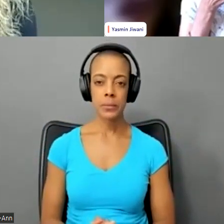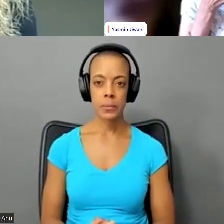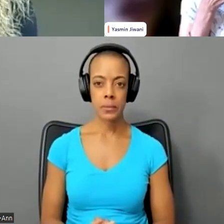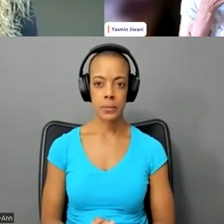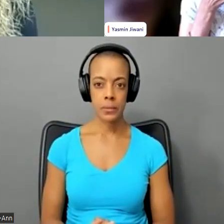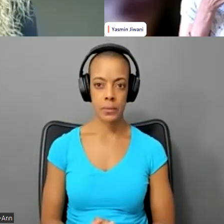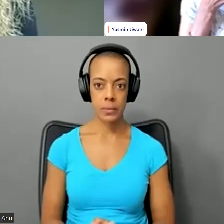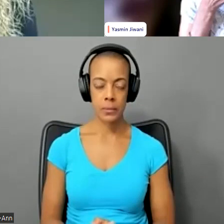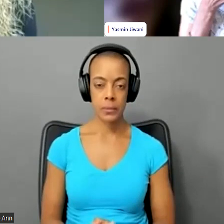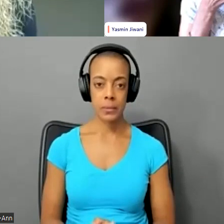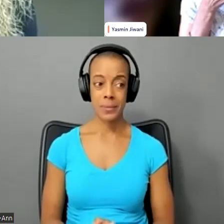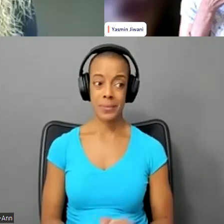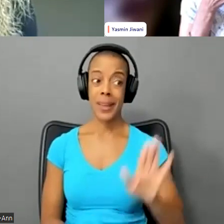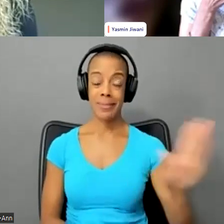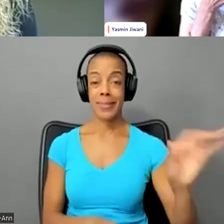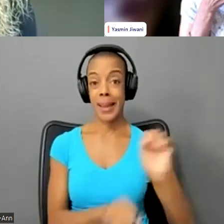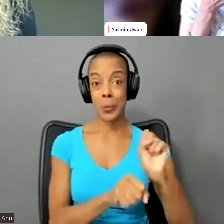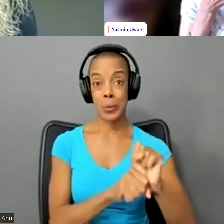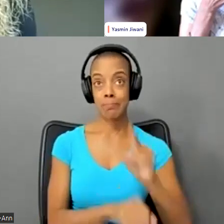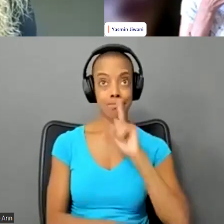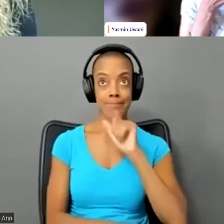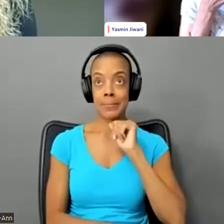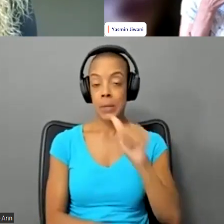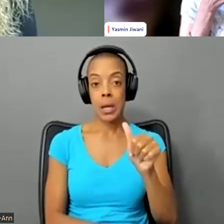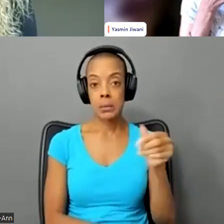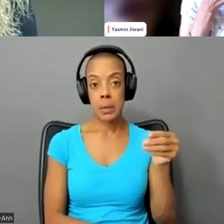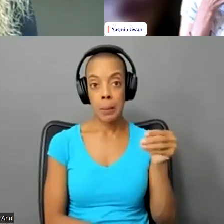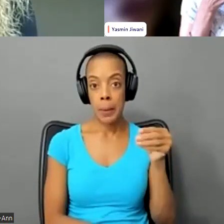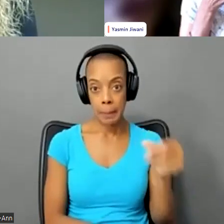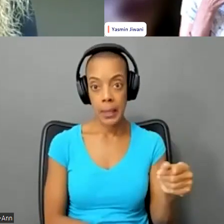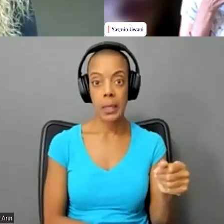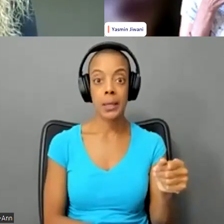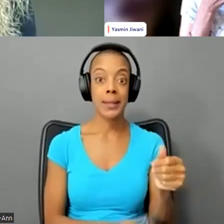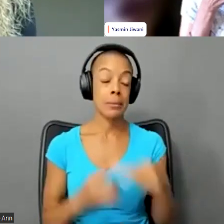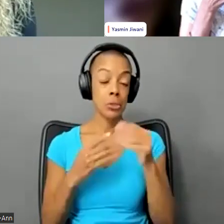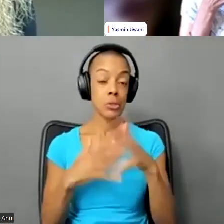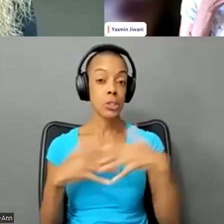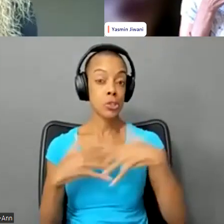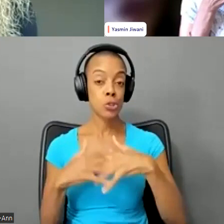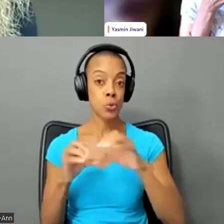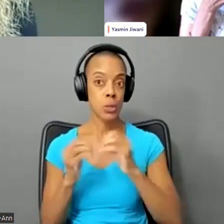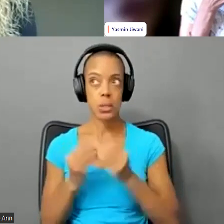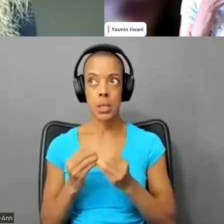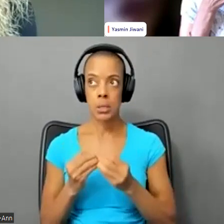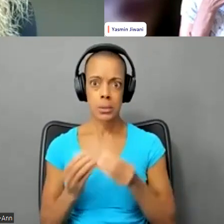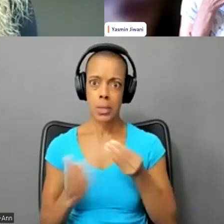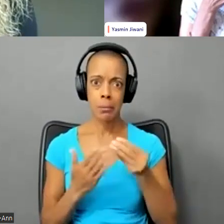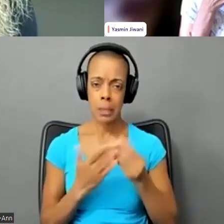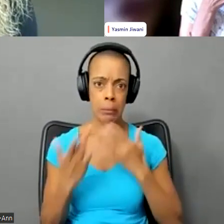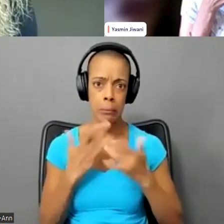necessarily paid. For Indigenous organizations. They're definitely way underfunded. And so, you know, for Indigenous women's org, they are definitely going to